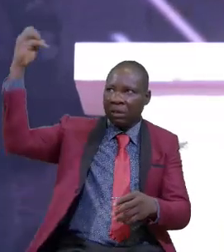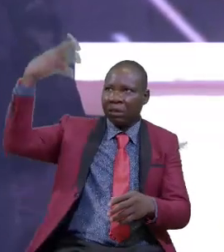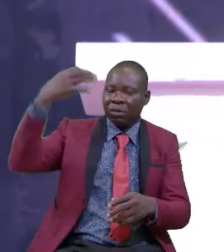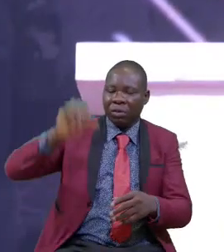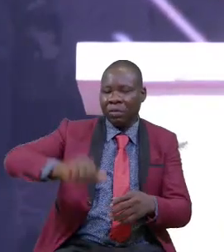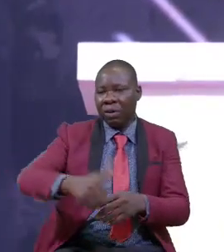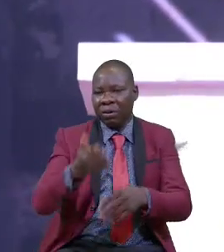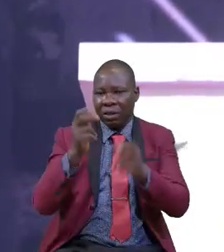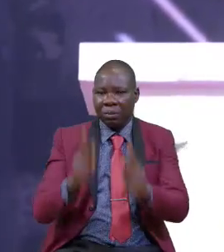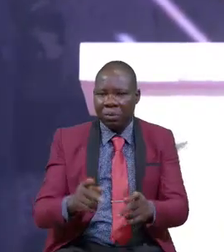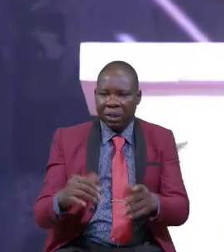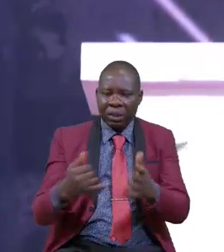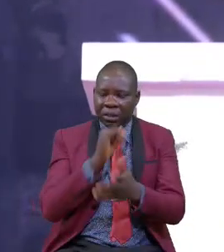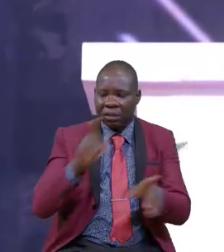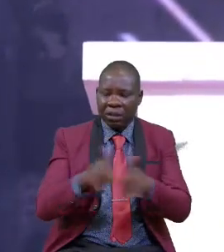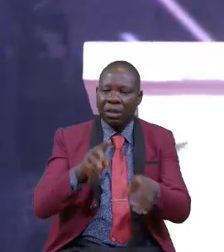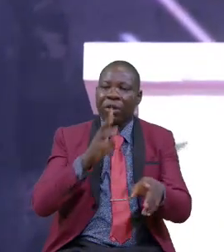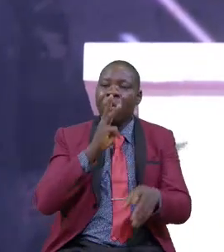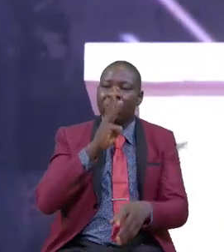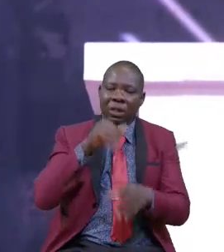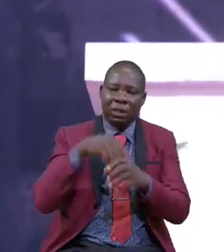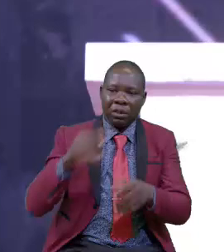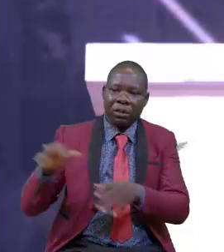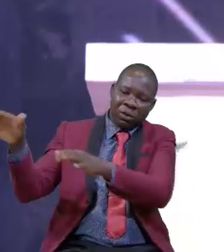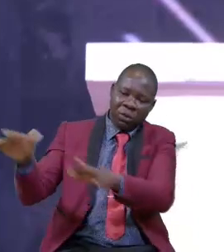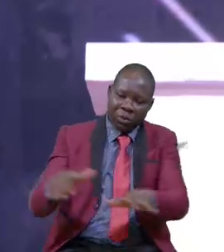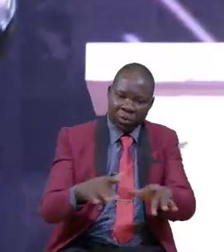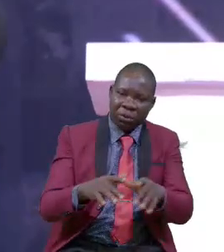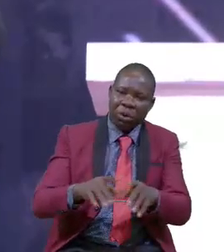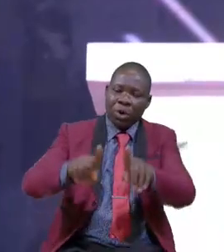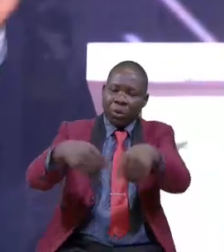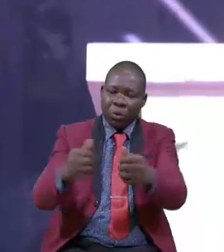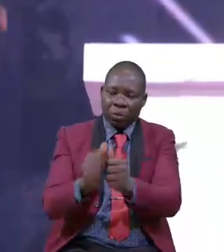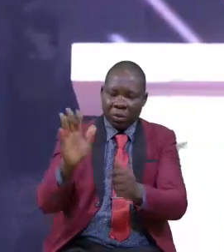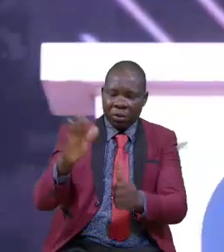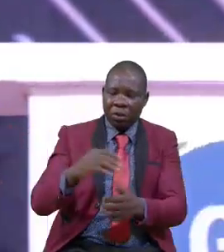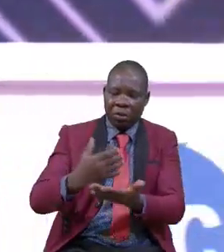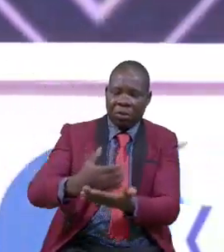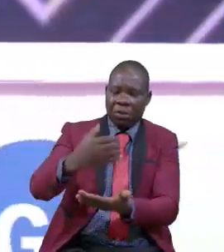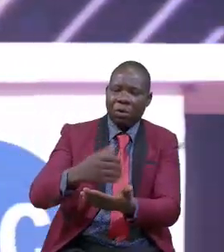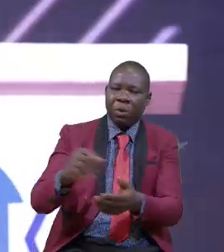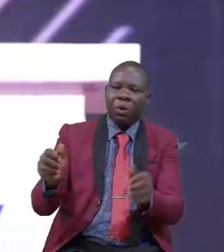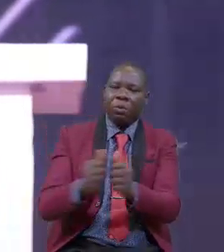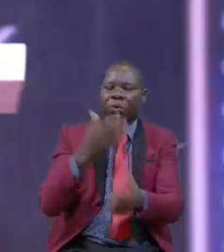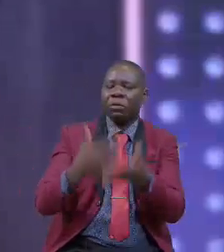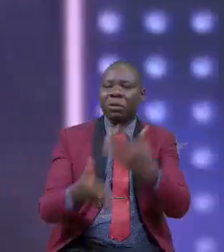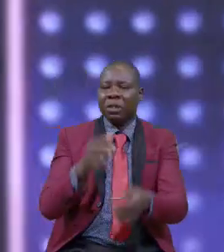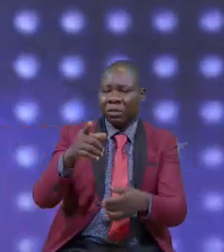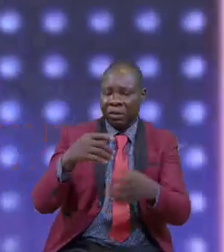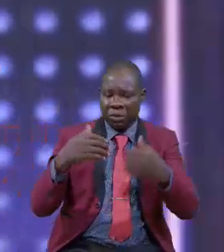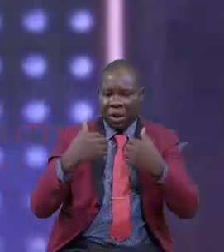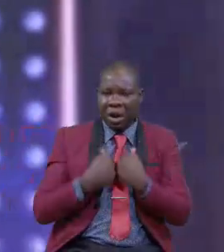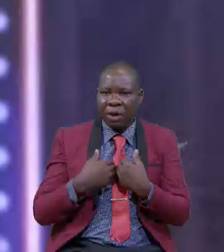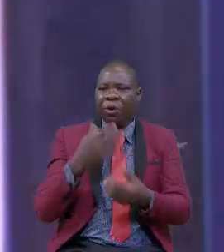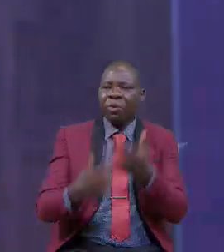go with your glass, and go with your drum, and go with your tanker. Whatever amount of water